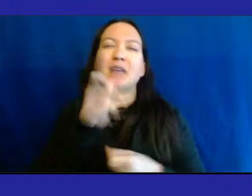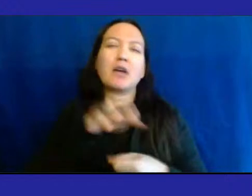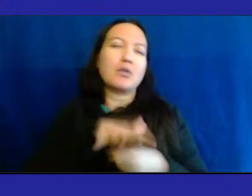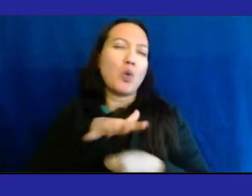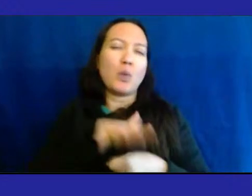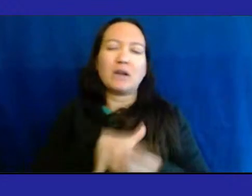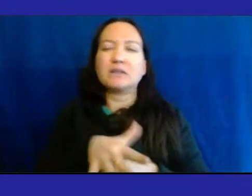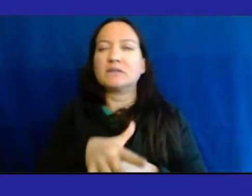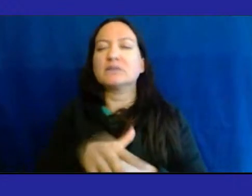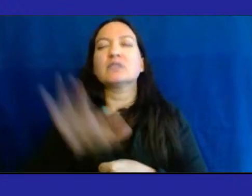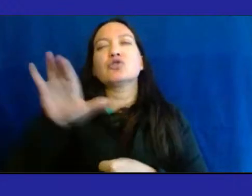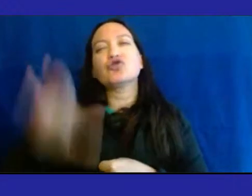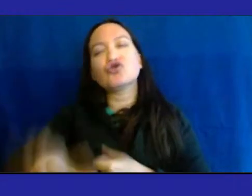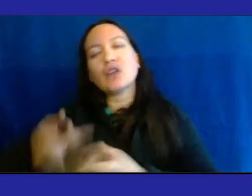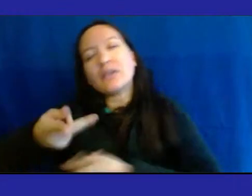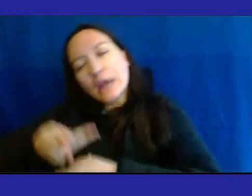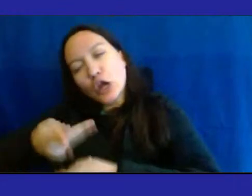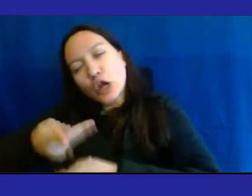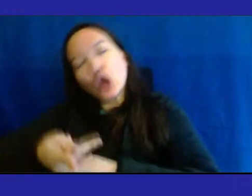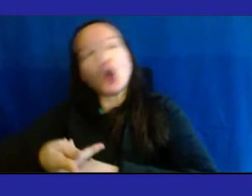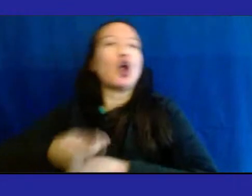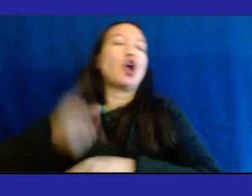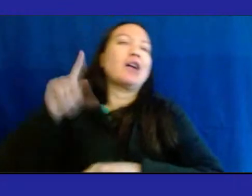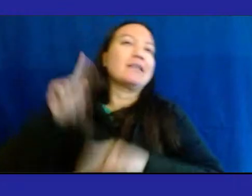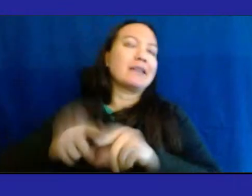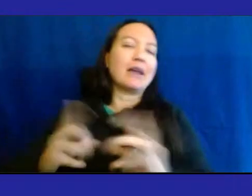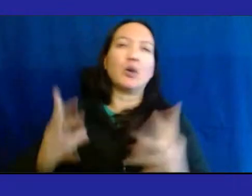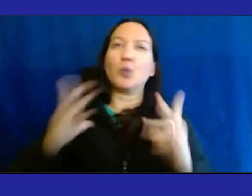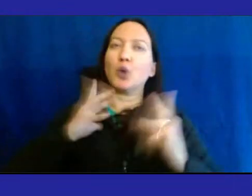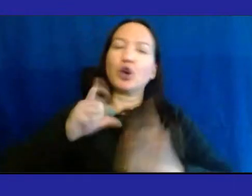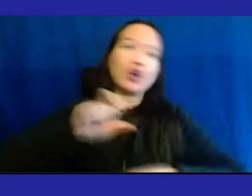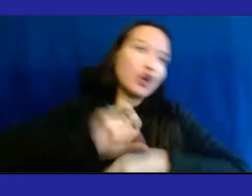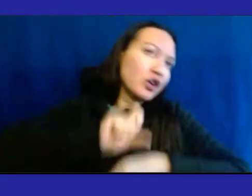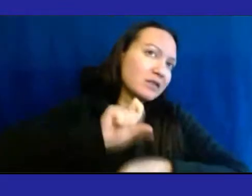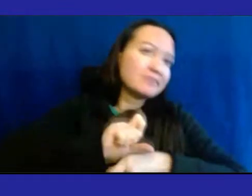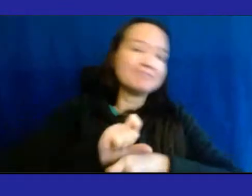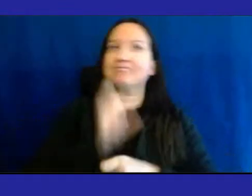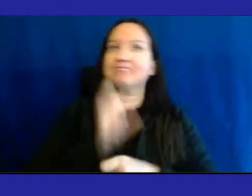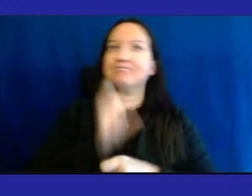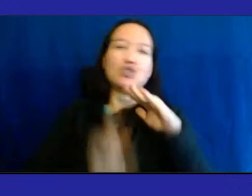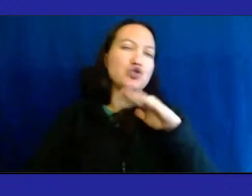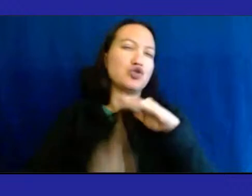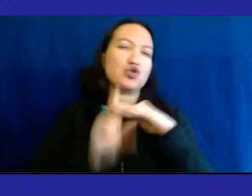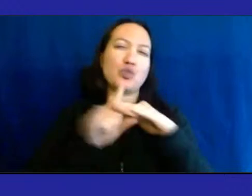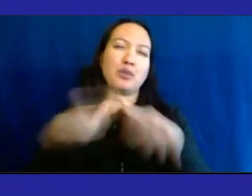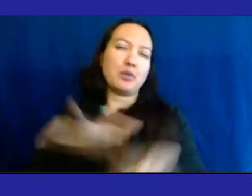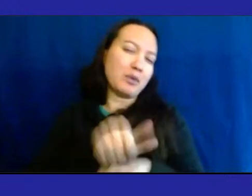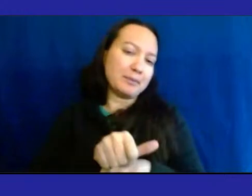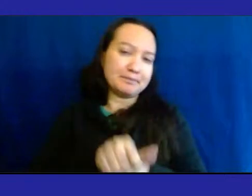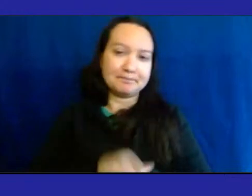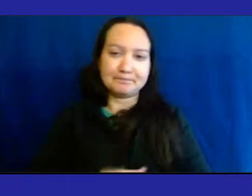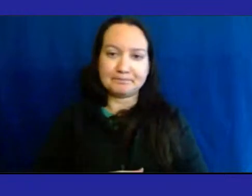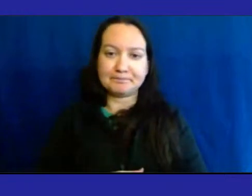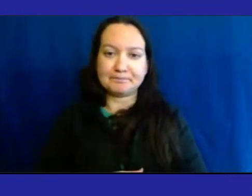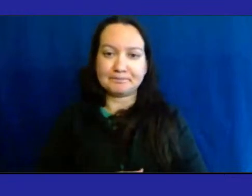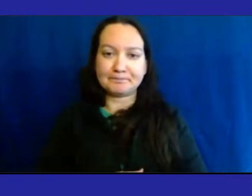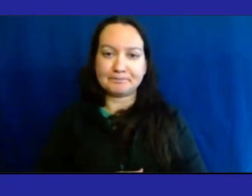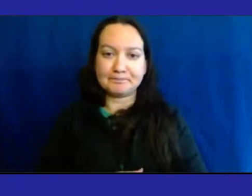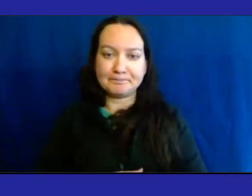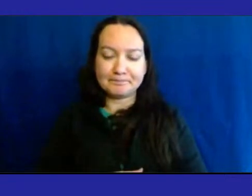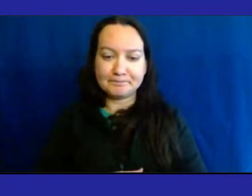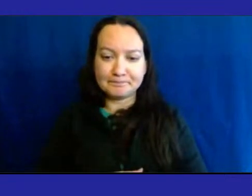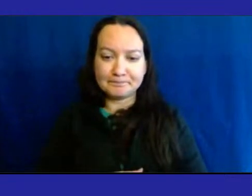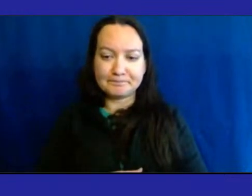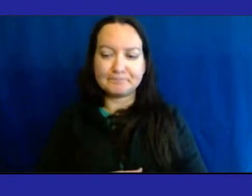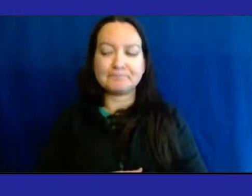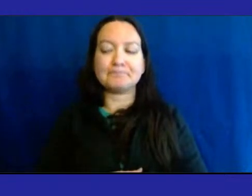like childcare or not being able to get off work, patients didn't show up for those appointments. It includes no-shows, but it also